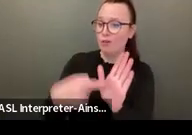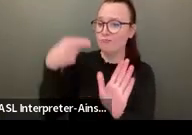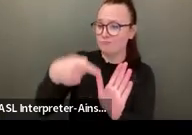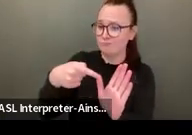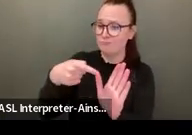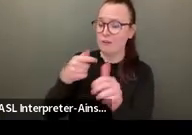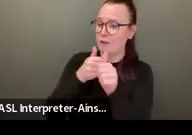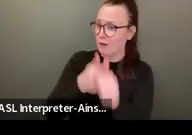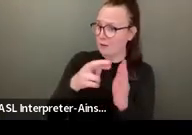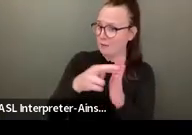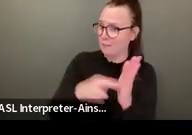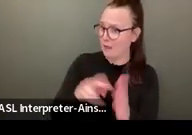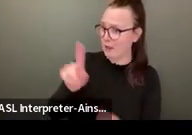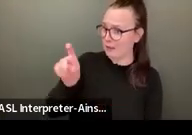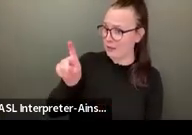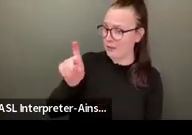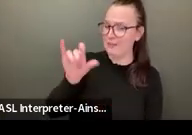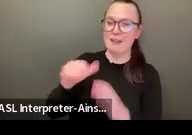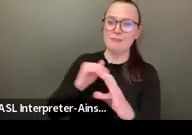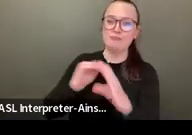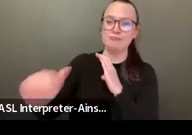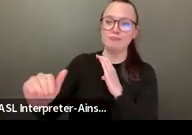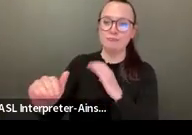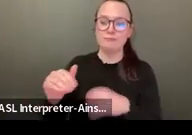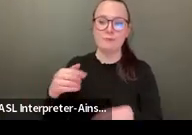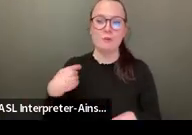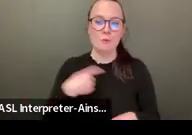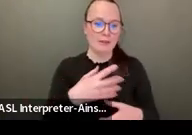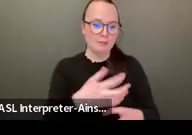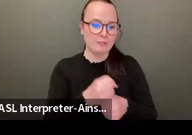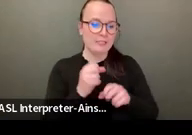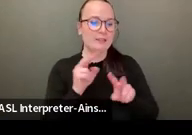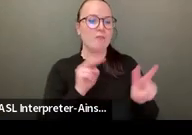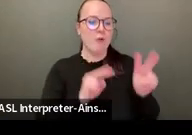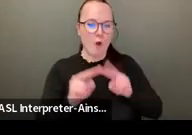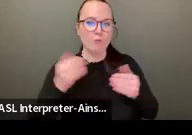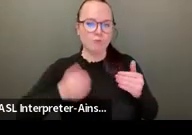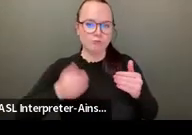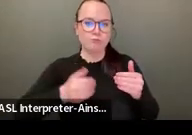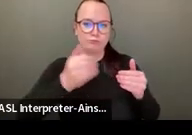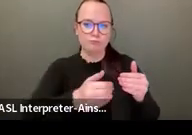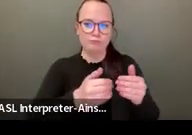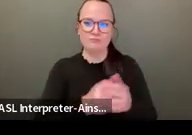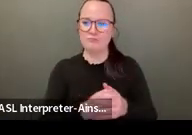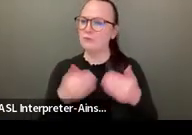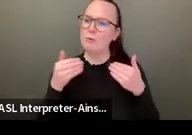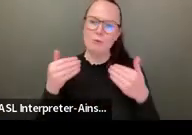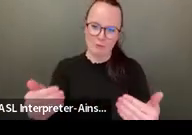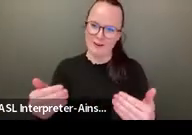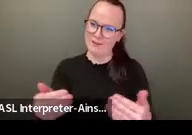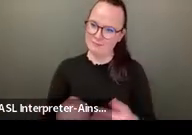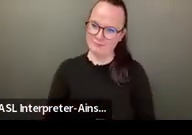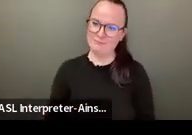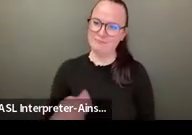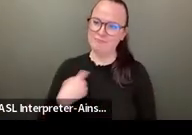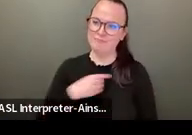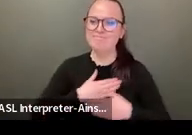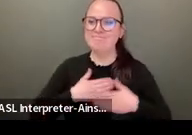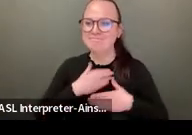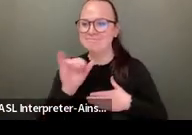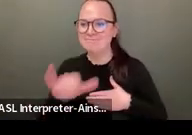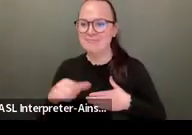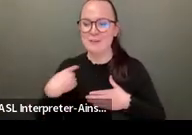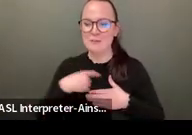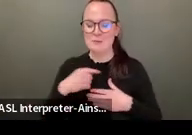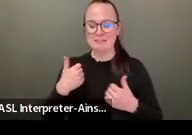We get those more and more often, I think. And so feel free. We like to do that. We're